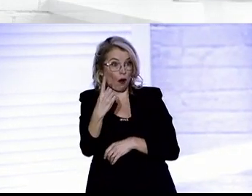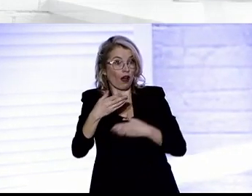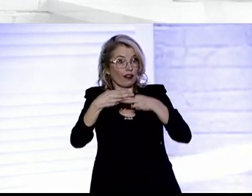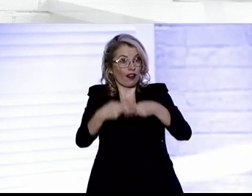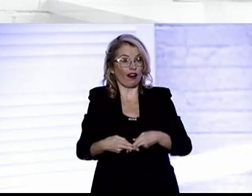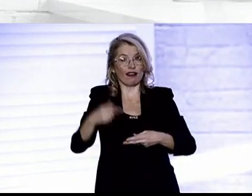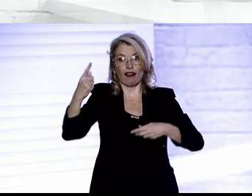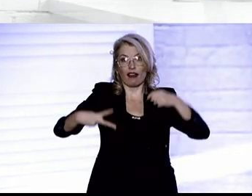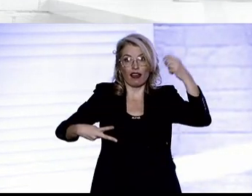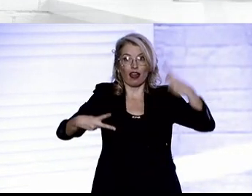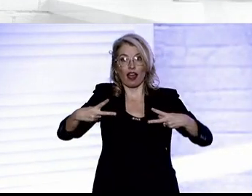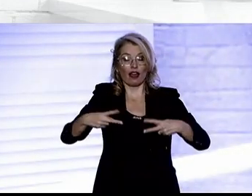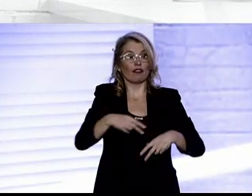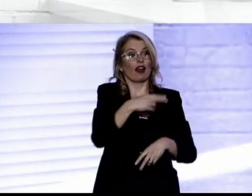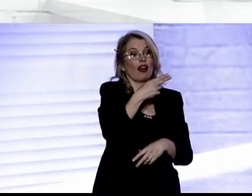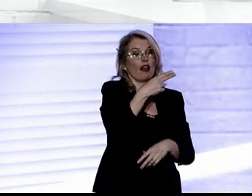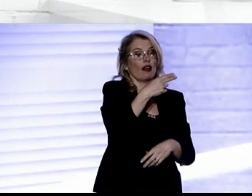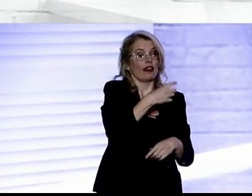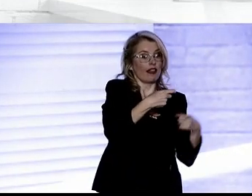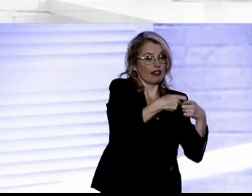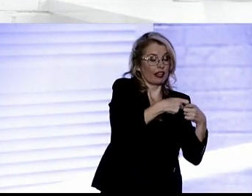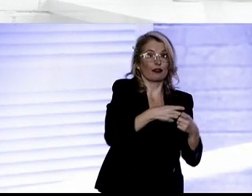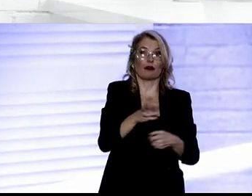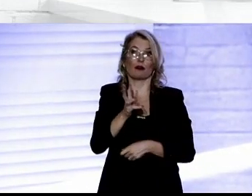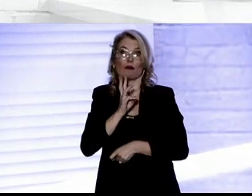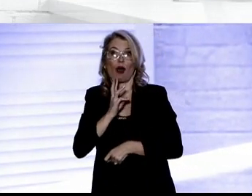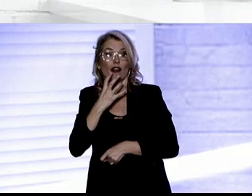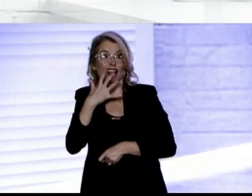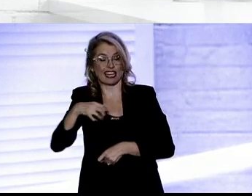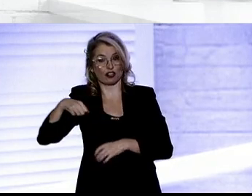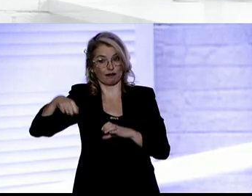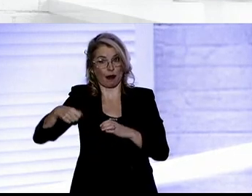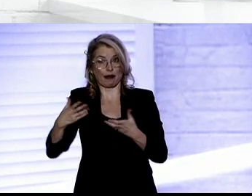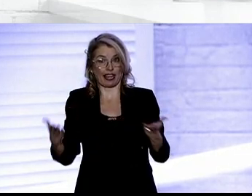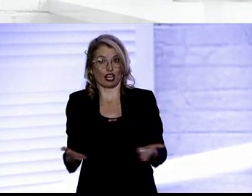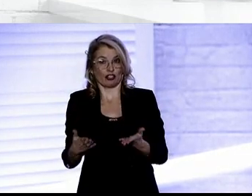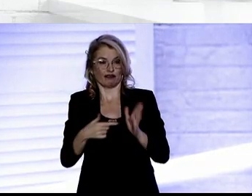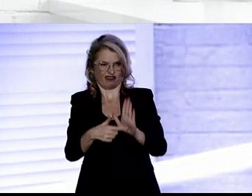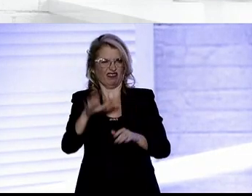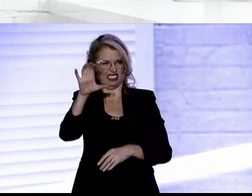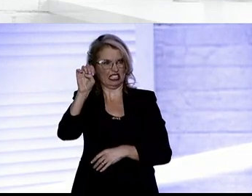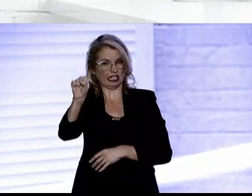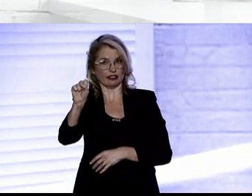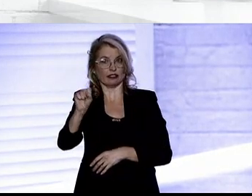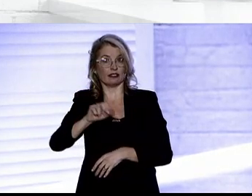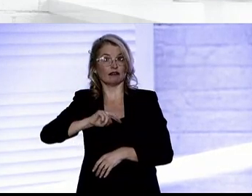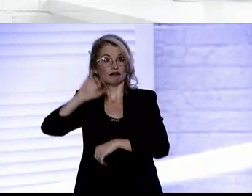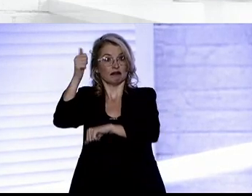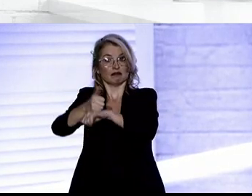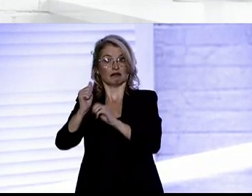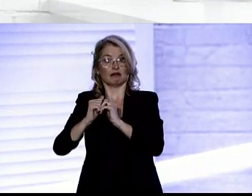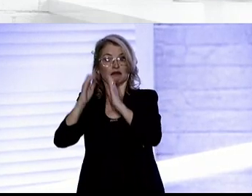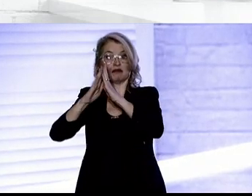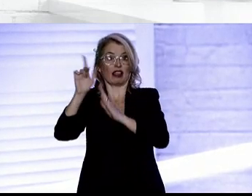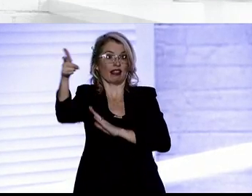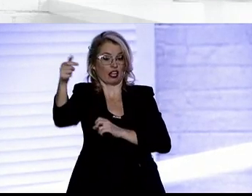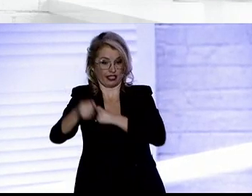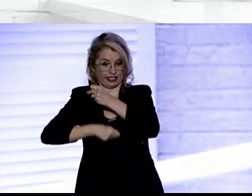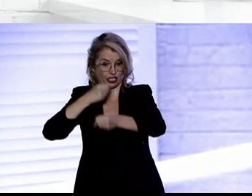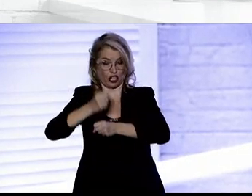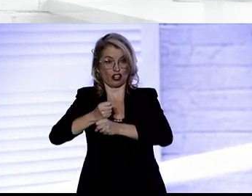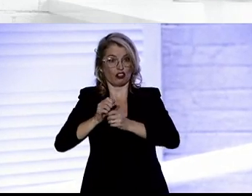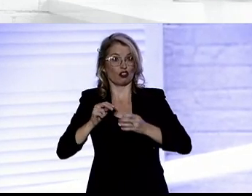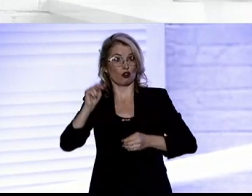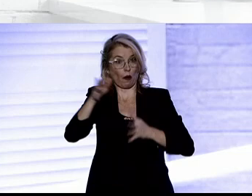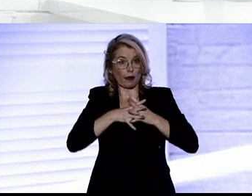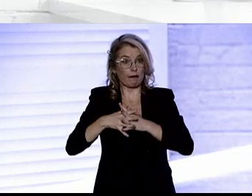new hybrid electric water heater we're showcasing here at CES. Launching in North America later this year, this is the